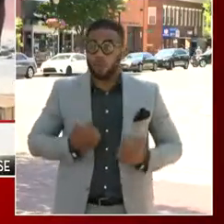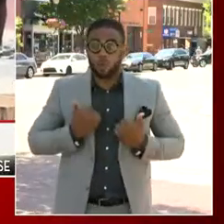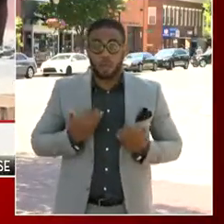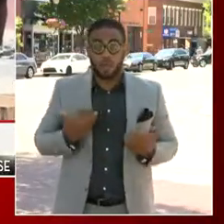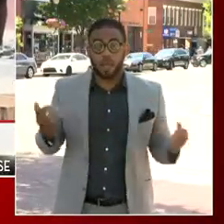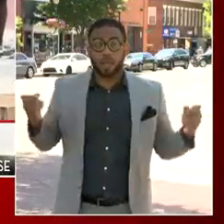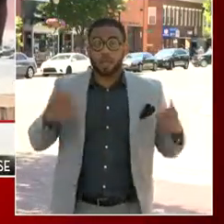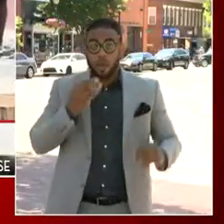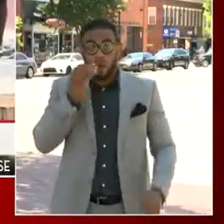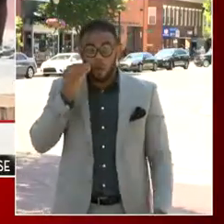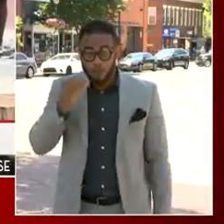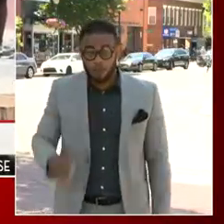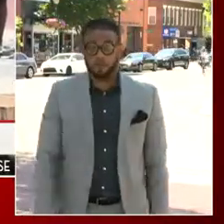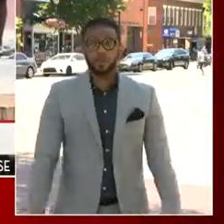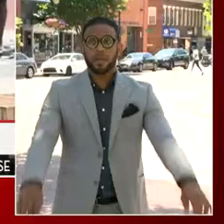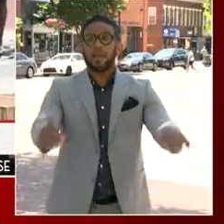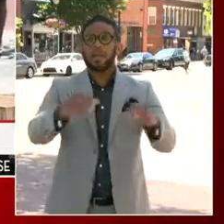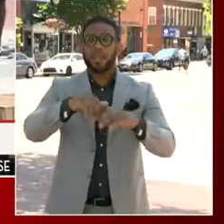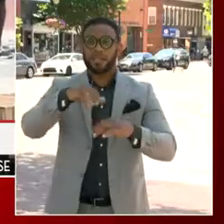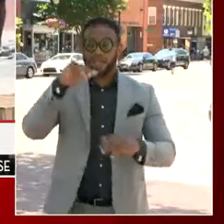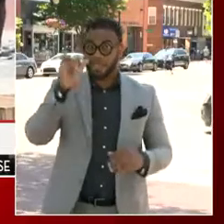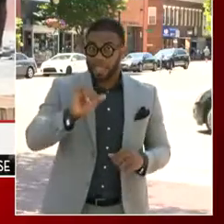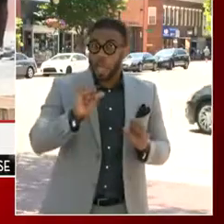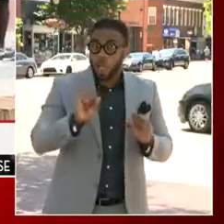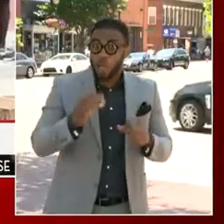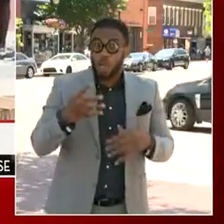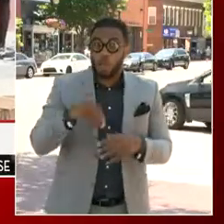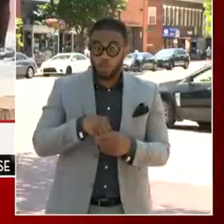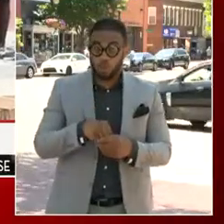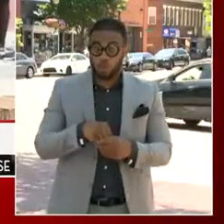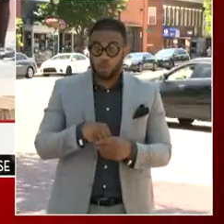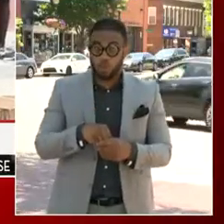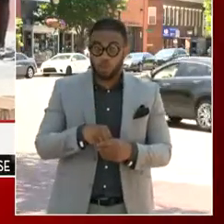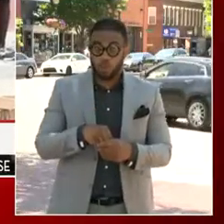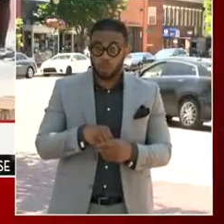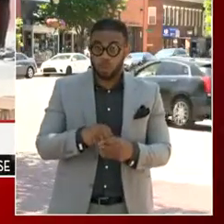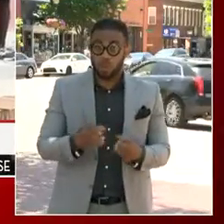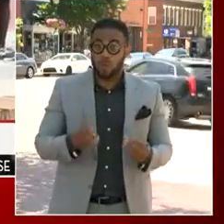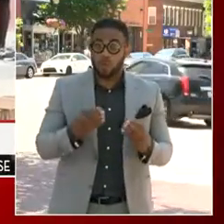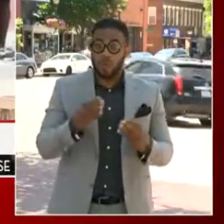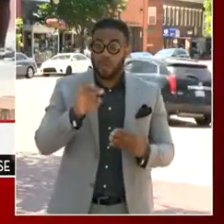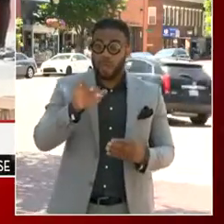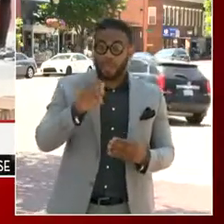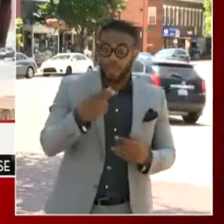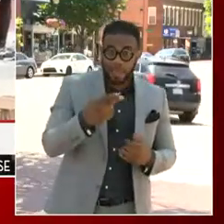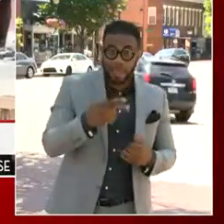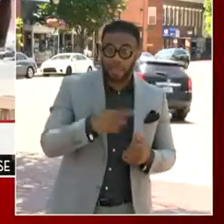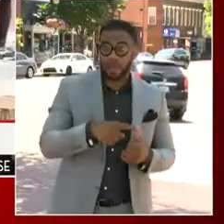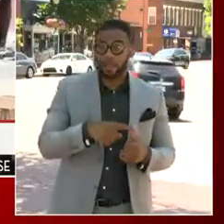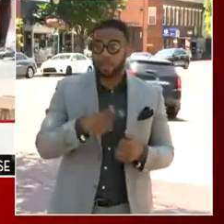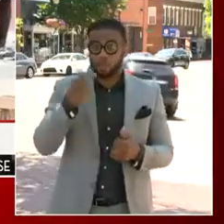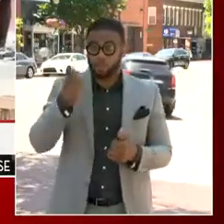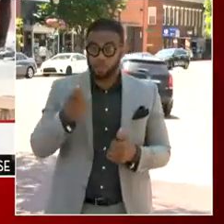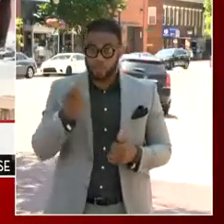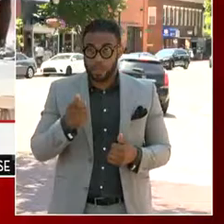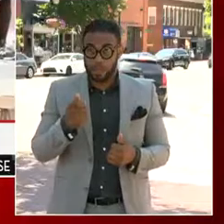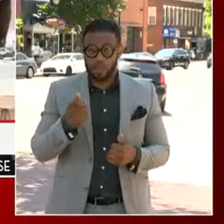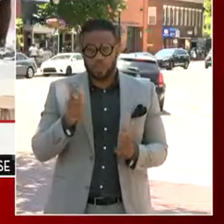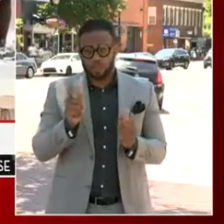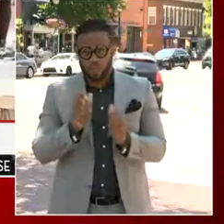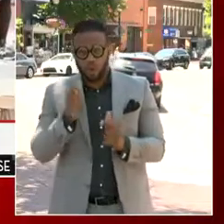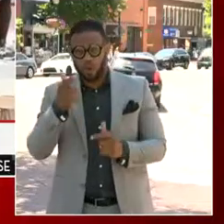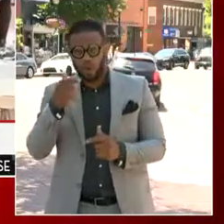residents returning home, and that could include providing cash grants,